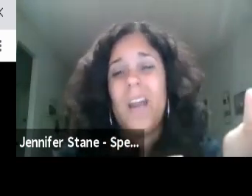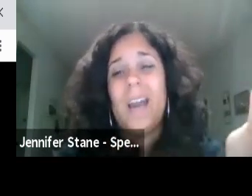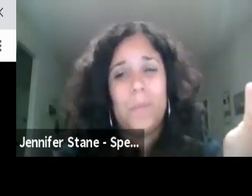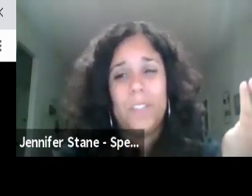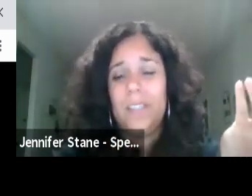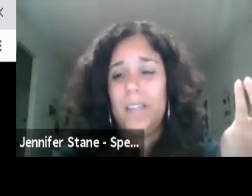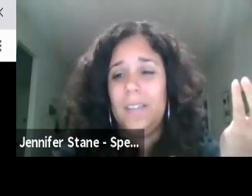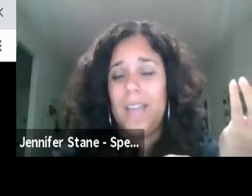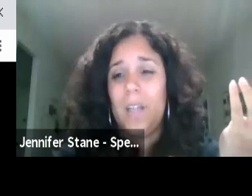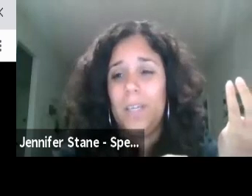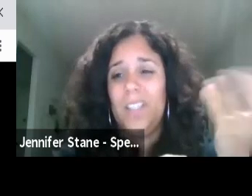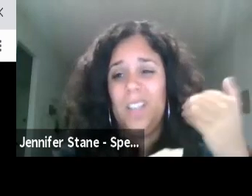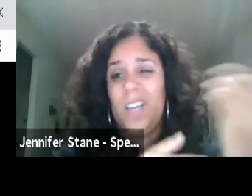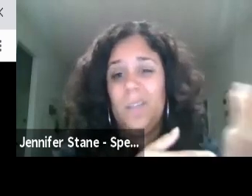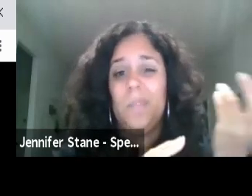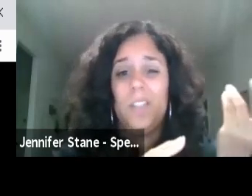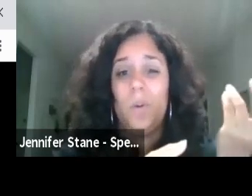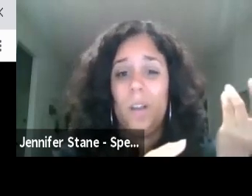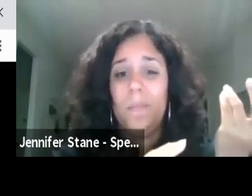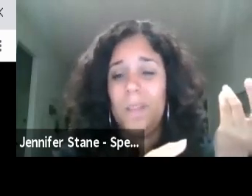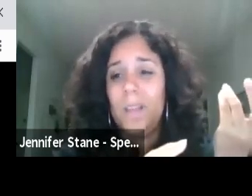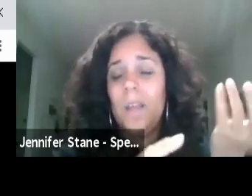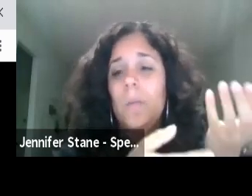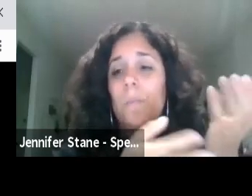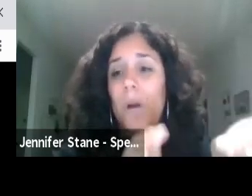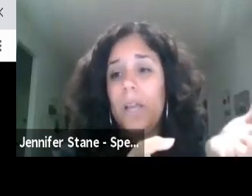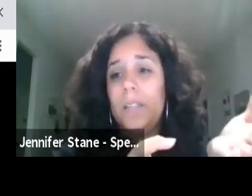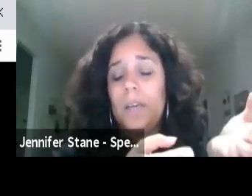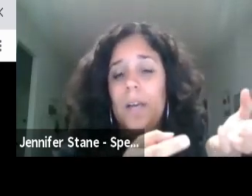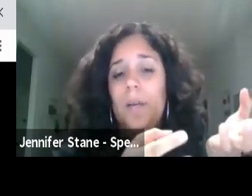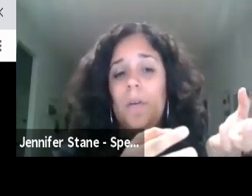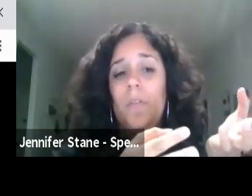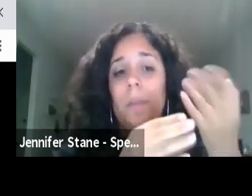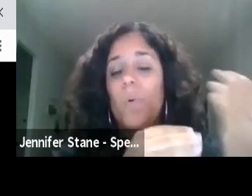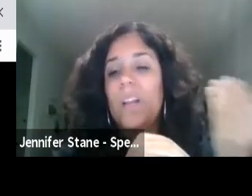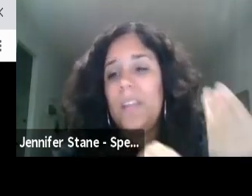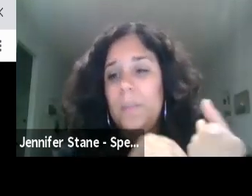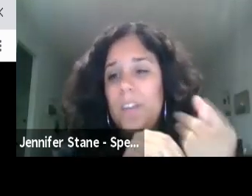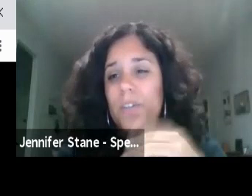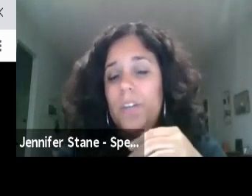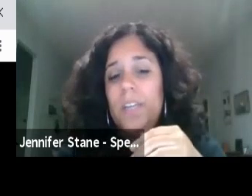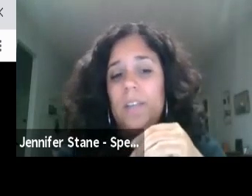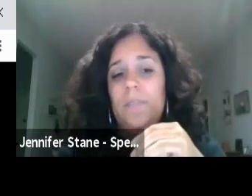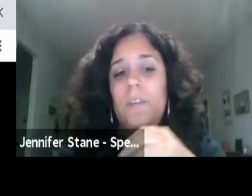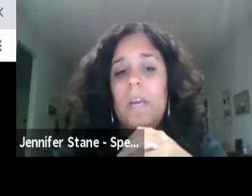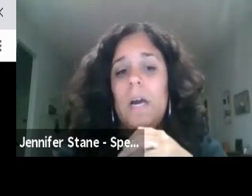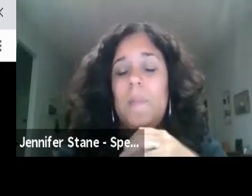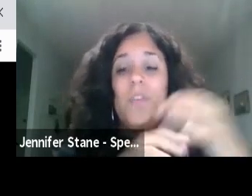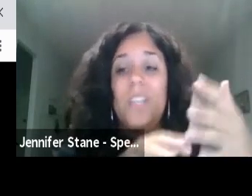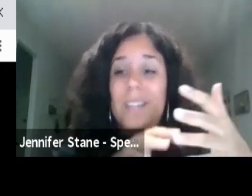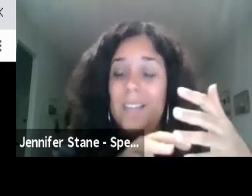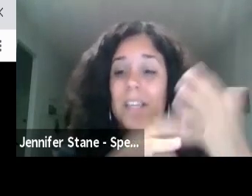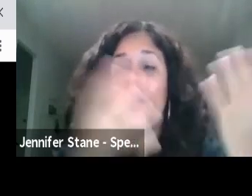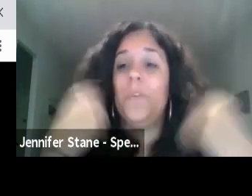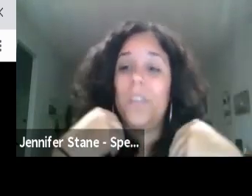minimal. It's about 90% less calories than like a soda. But the important thing to make sure is if